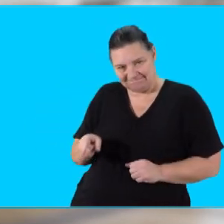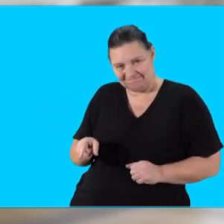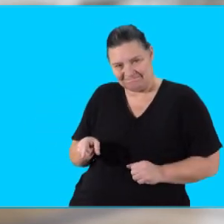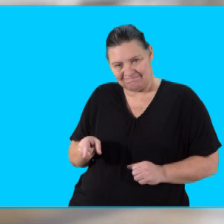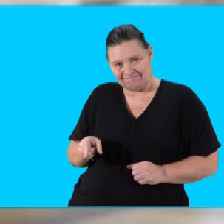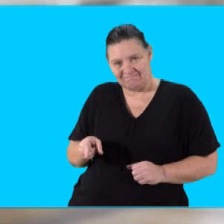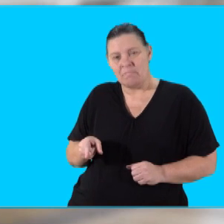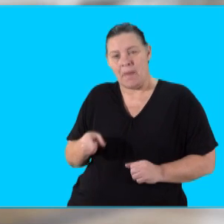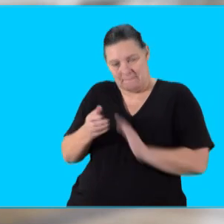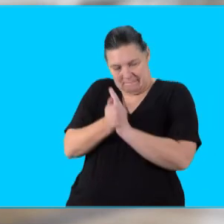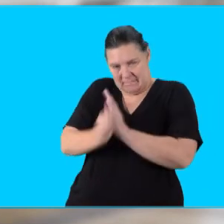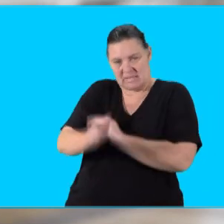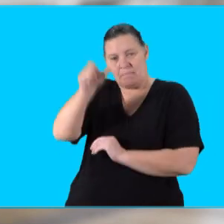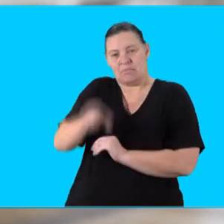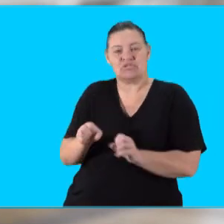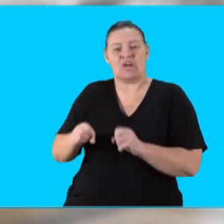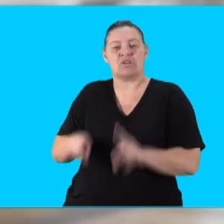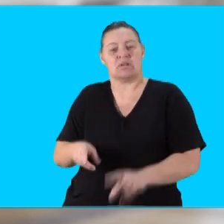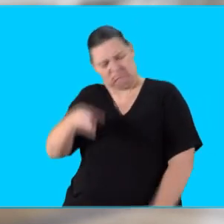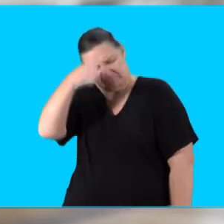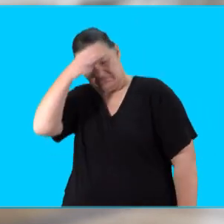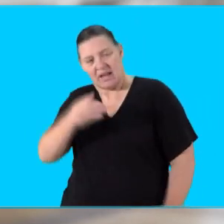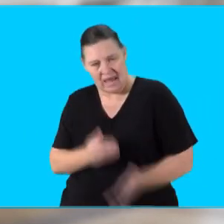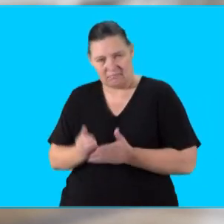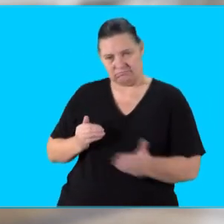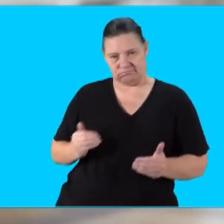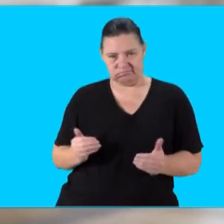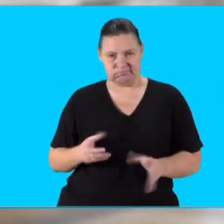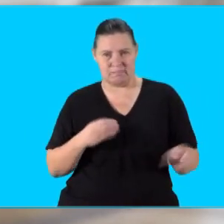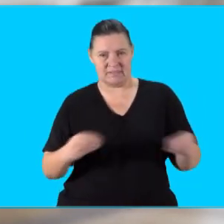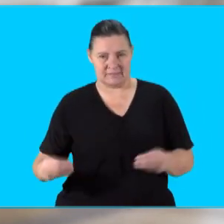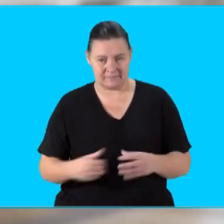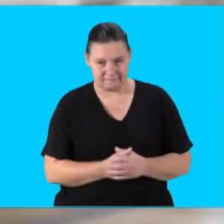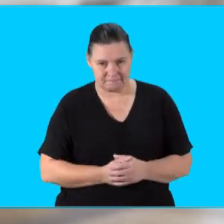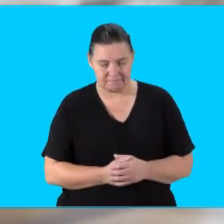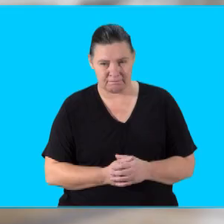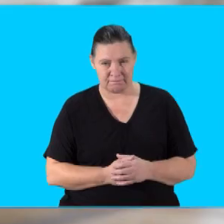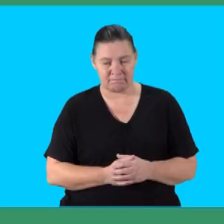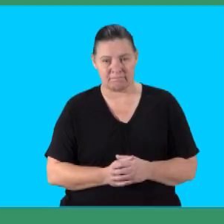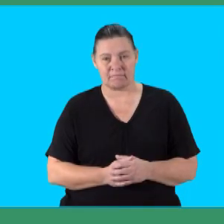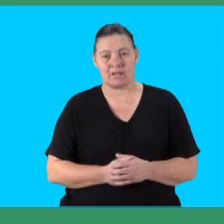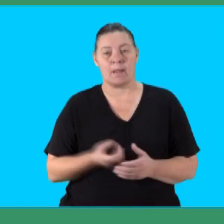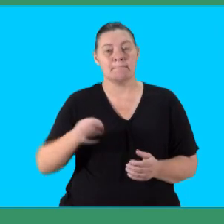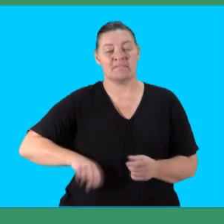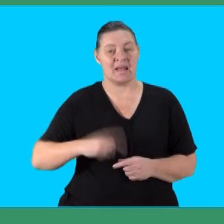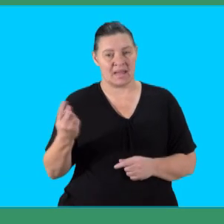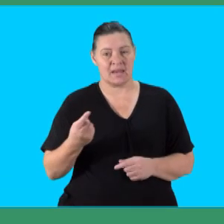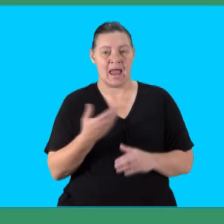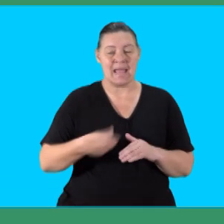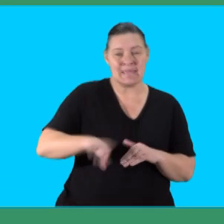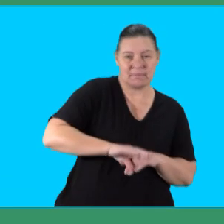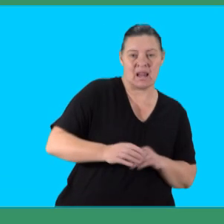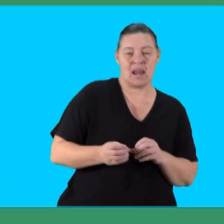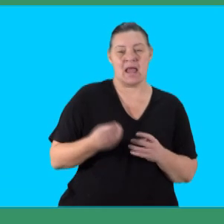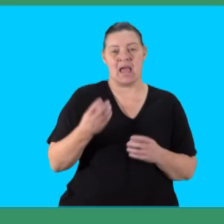appoint competent directors who can be able to manage the company. Then another benefit, capital and cash flow.